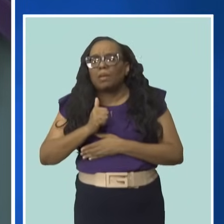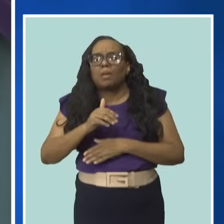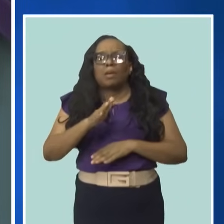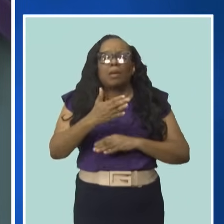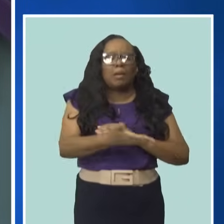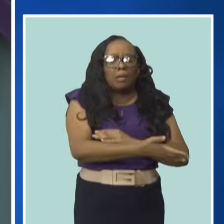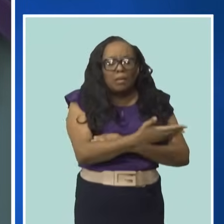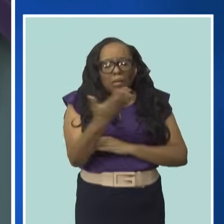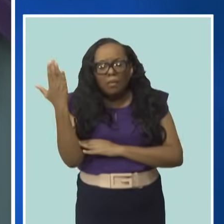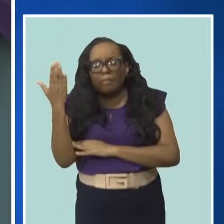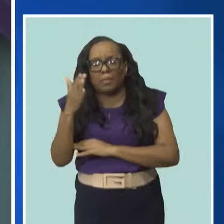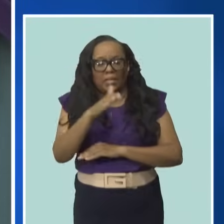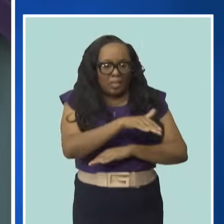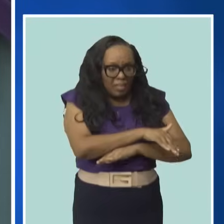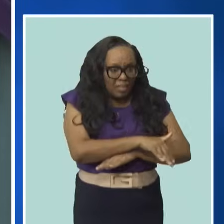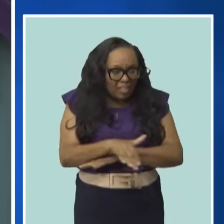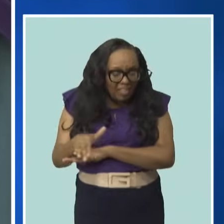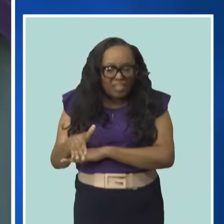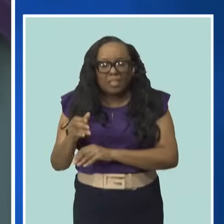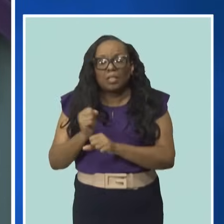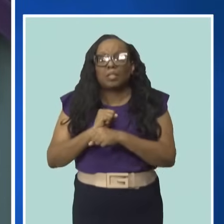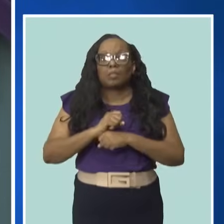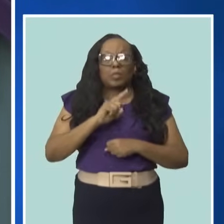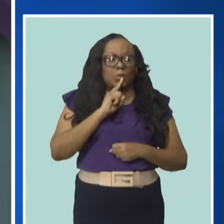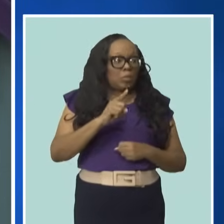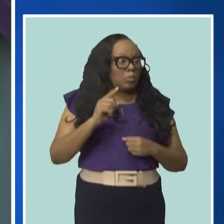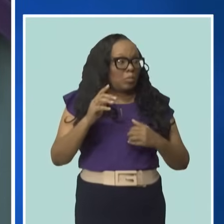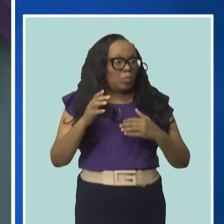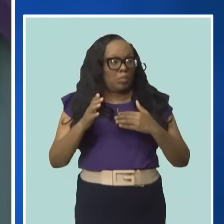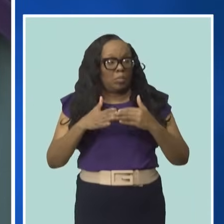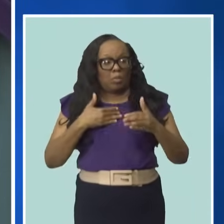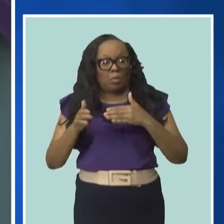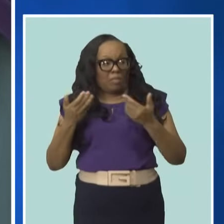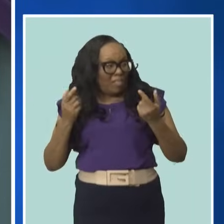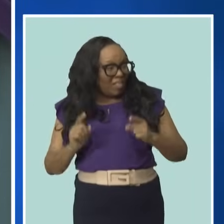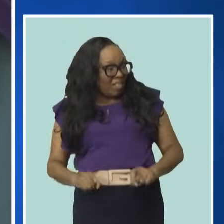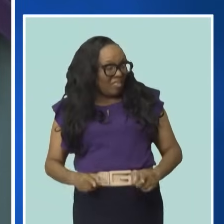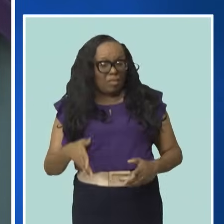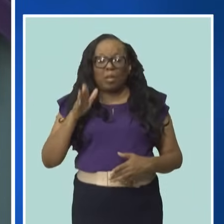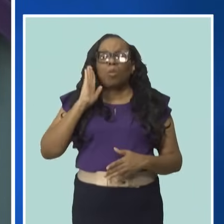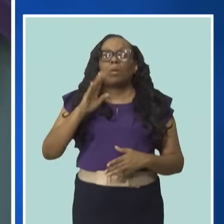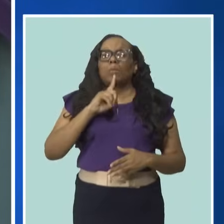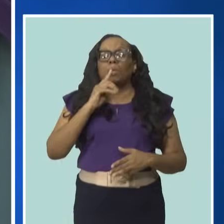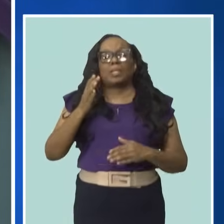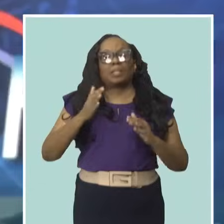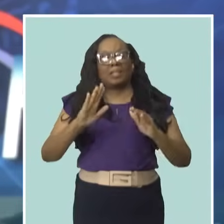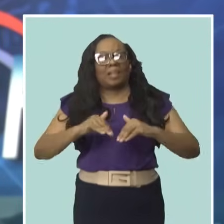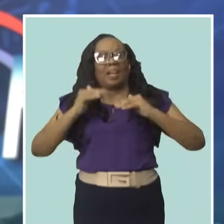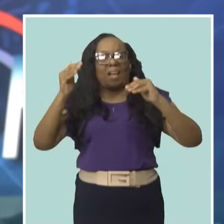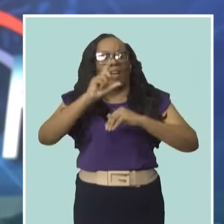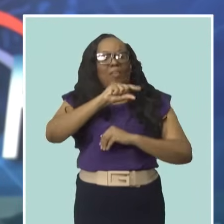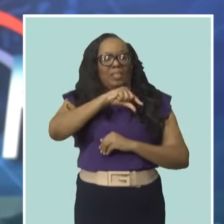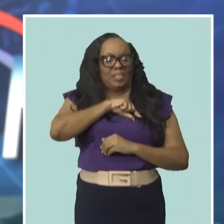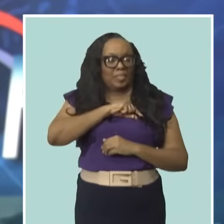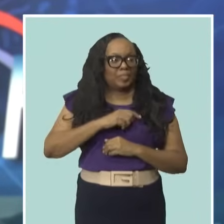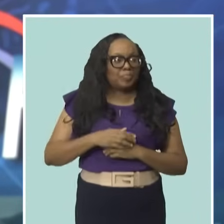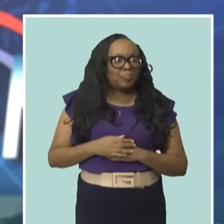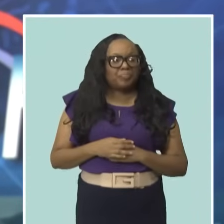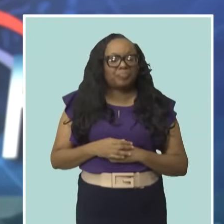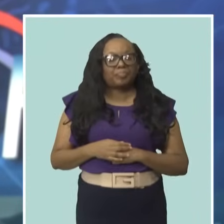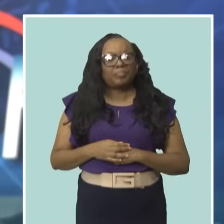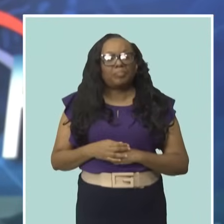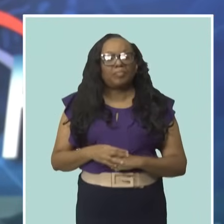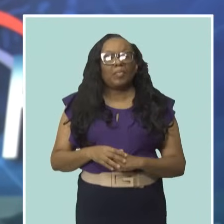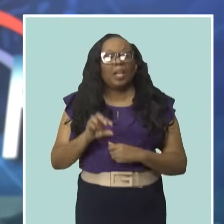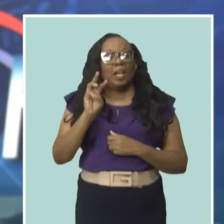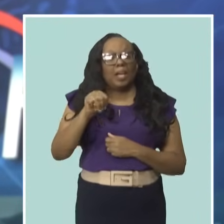to ensure that whatever is coming to you is going to be of a high quality. Meanwhile, Member of